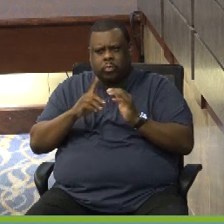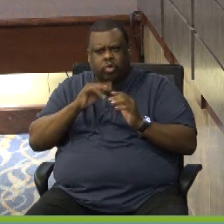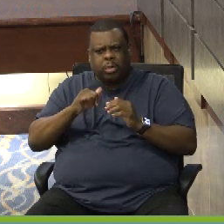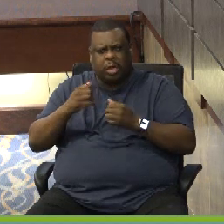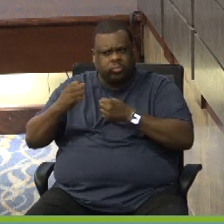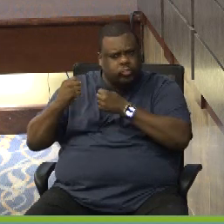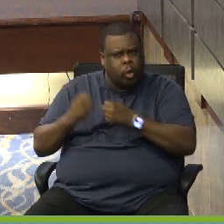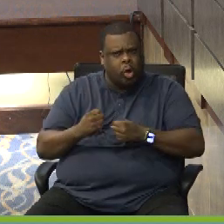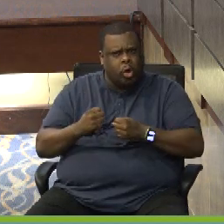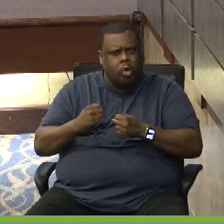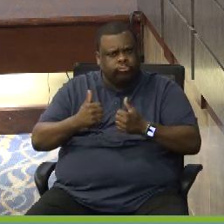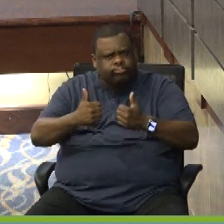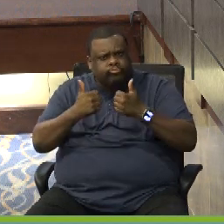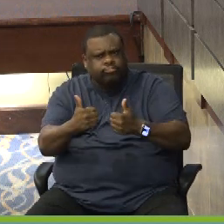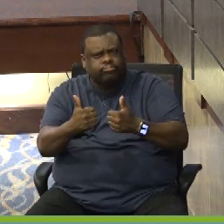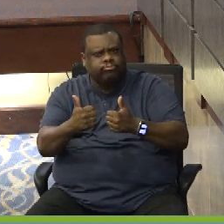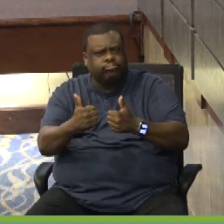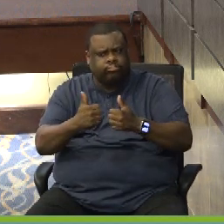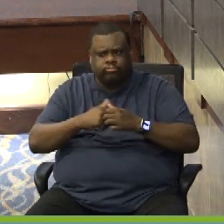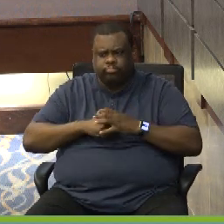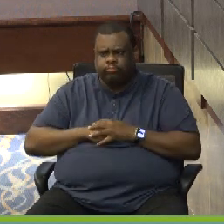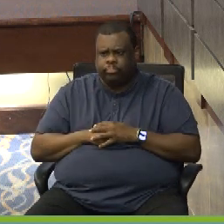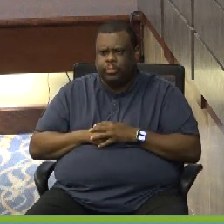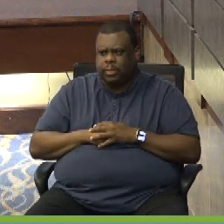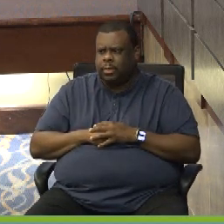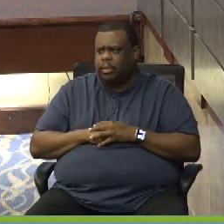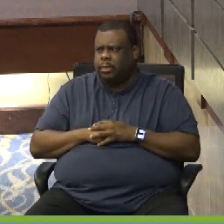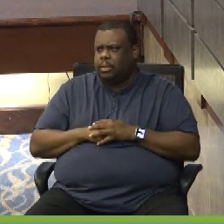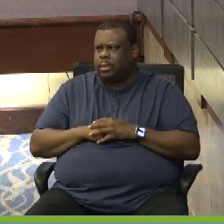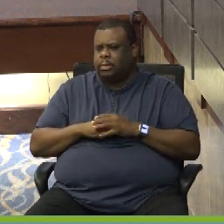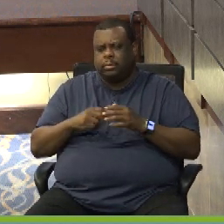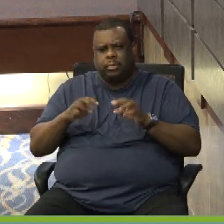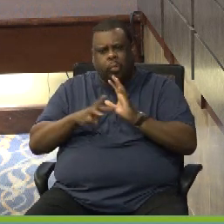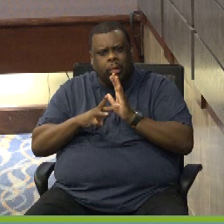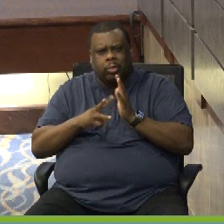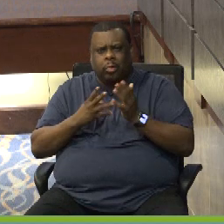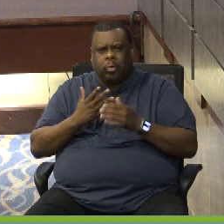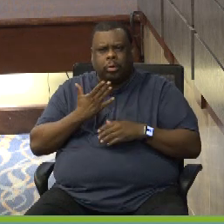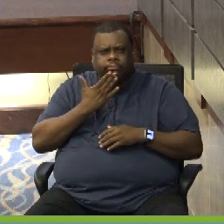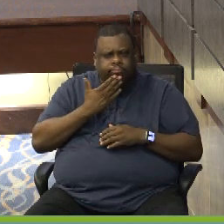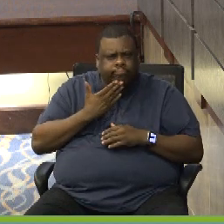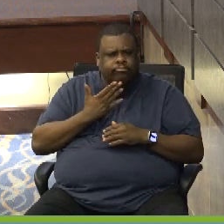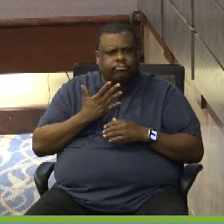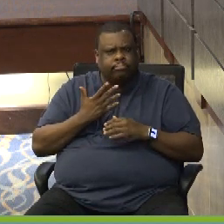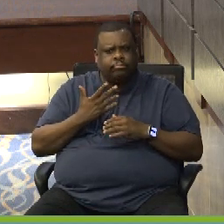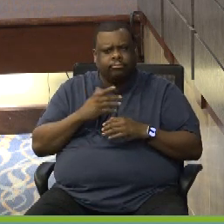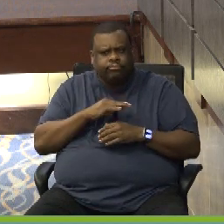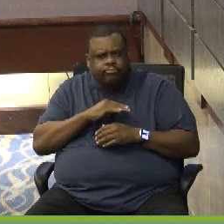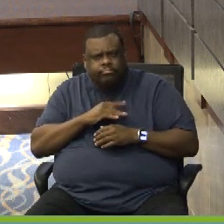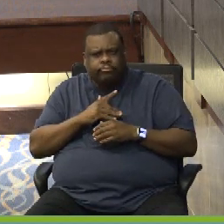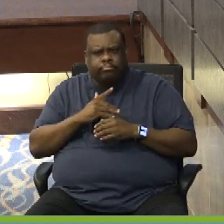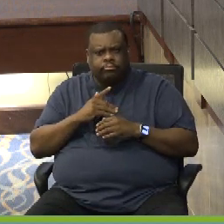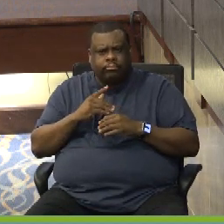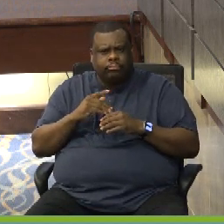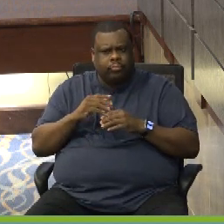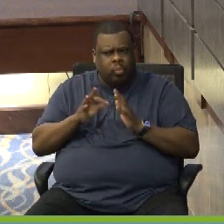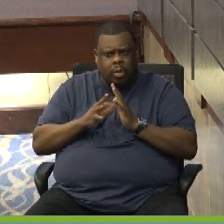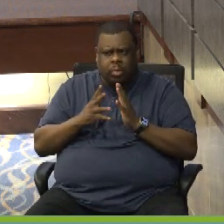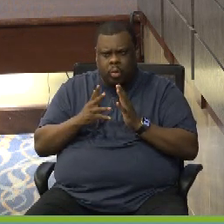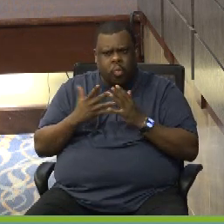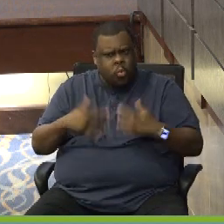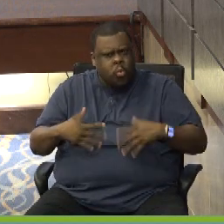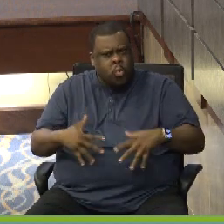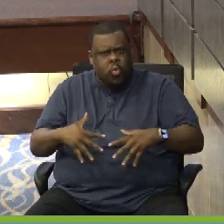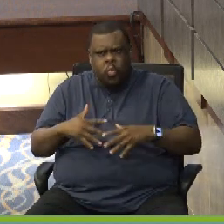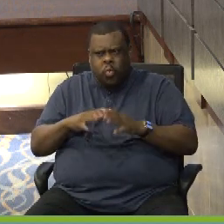really grounded in those timeless traditions of authenticity, goodness, kindness, but while also aspiring and innovating. And